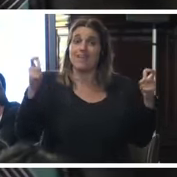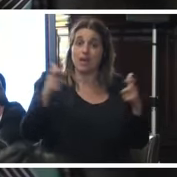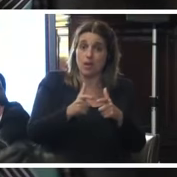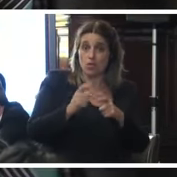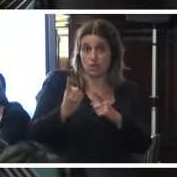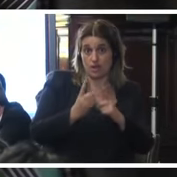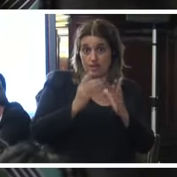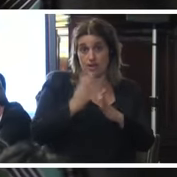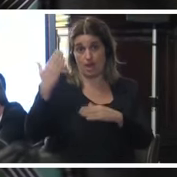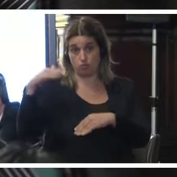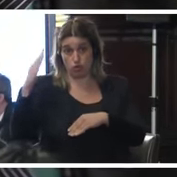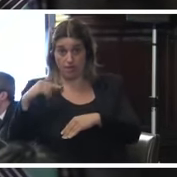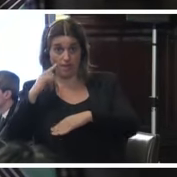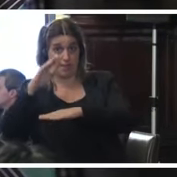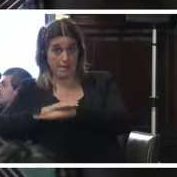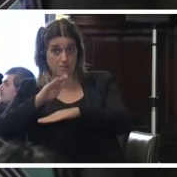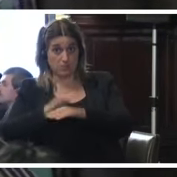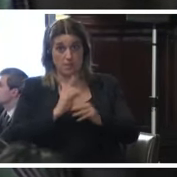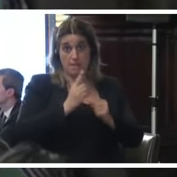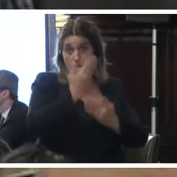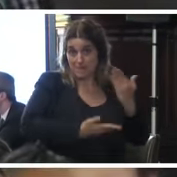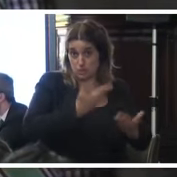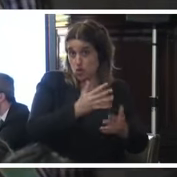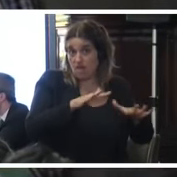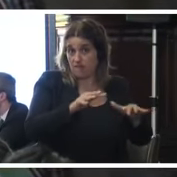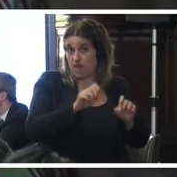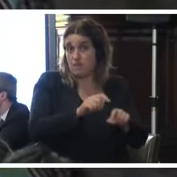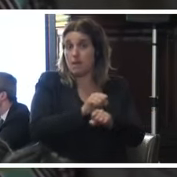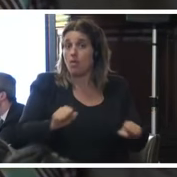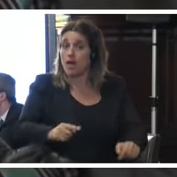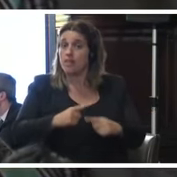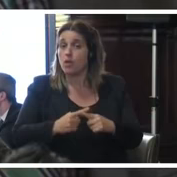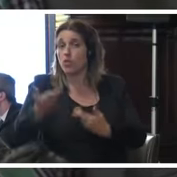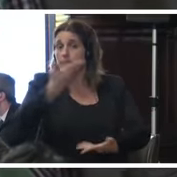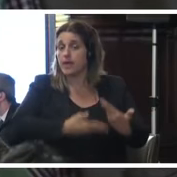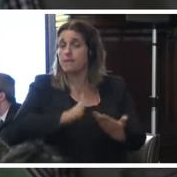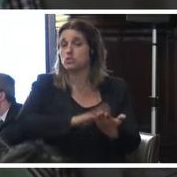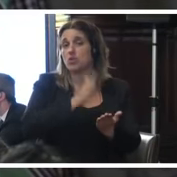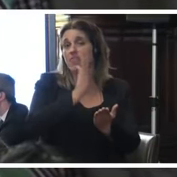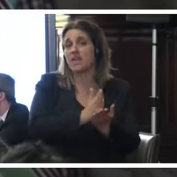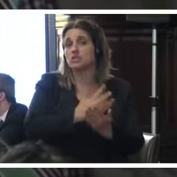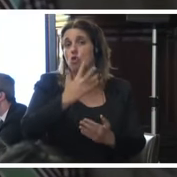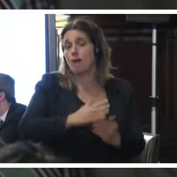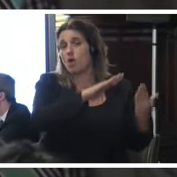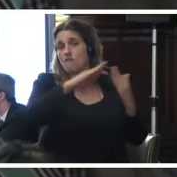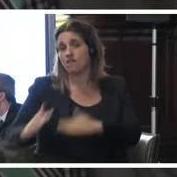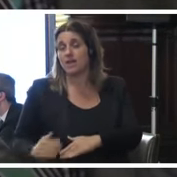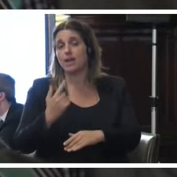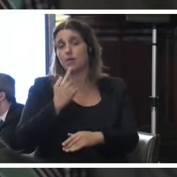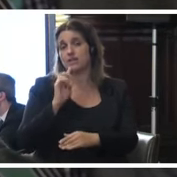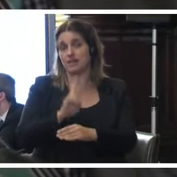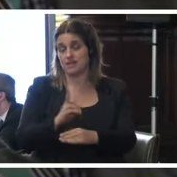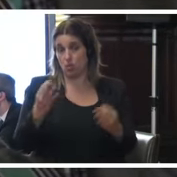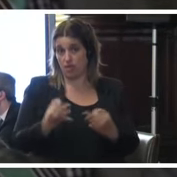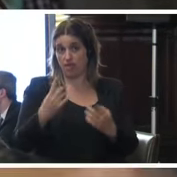a discussão das violações de direitos humanos na favela e do papel da polícia na política de segurança, junto com a Secretaria de Segurança. Obrigada.